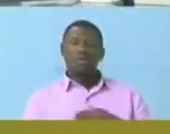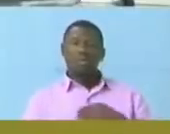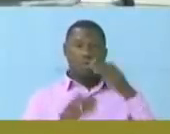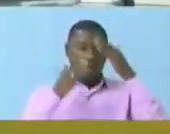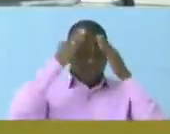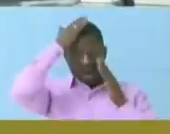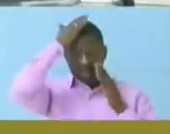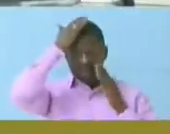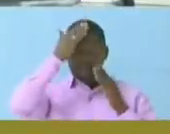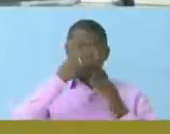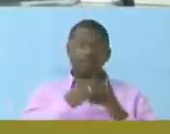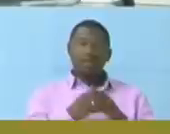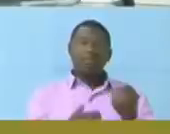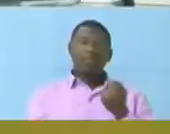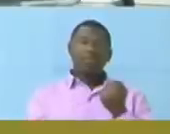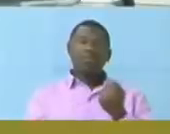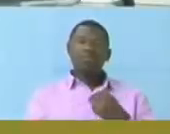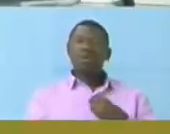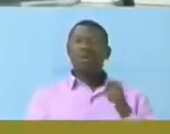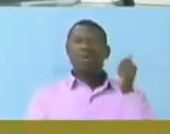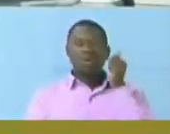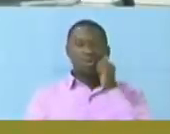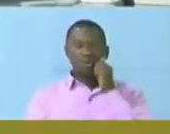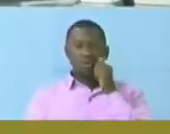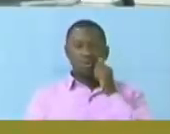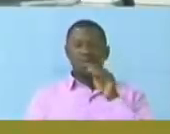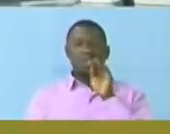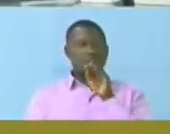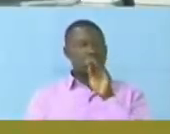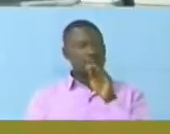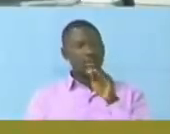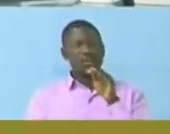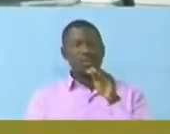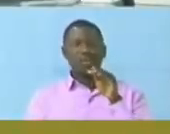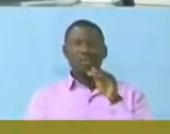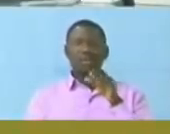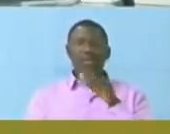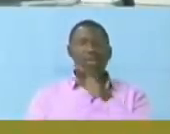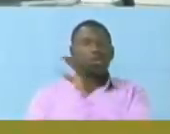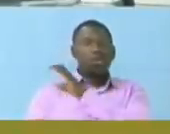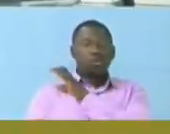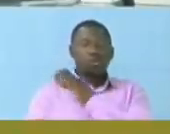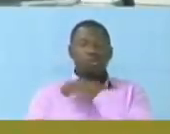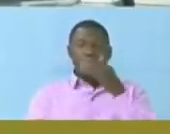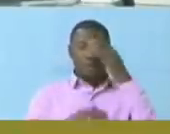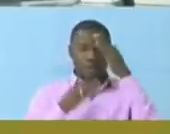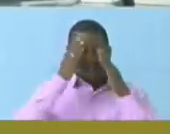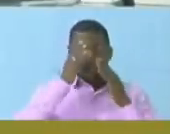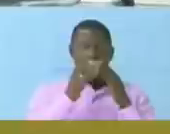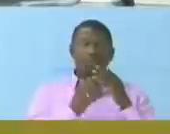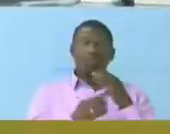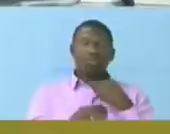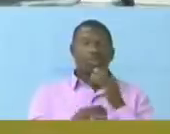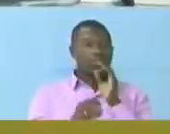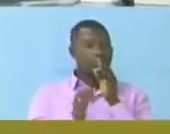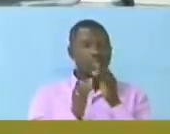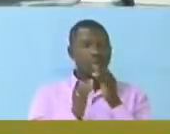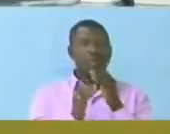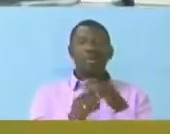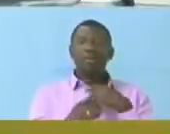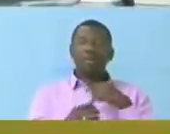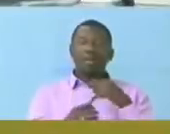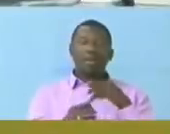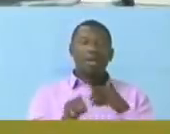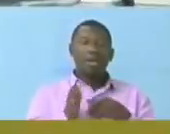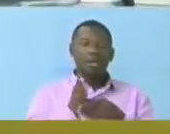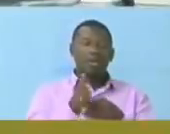When you call the army, because I always tell the commissioners to talk to the operation commander of the police, who will talk to the operation commander